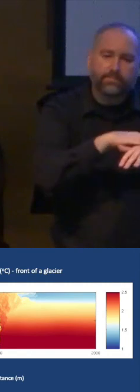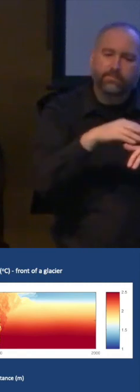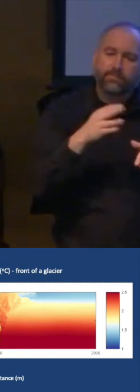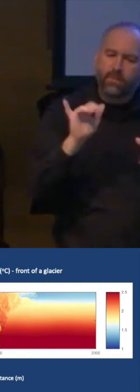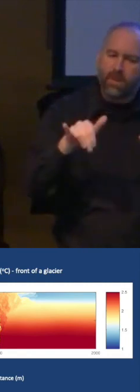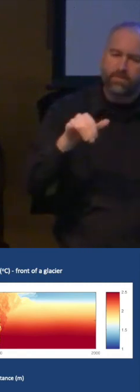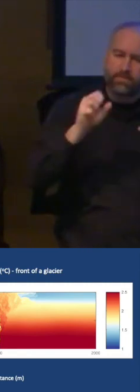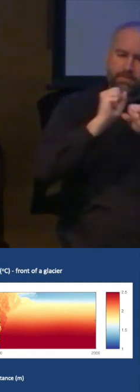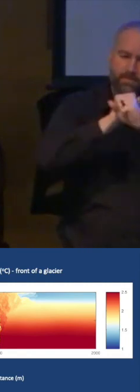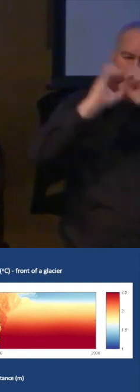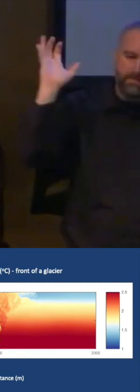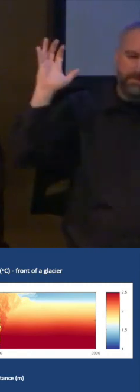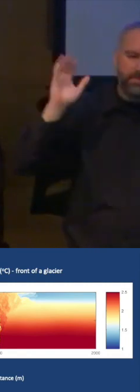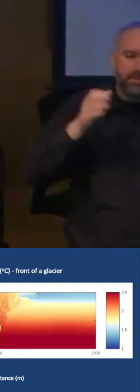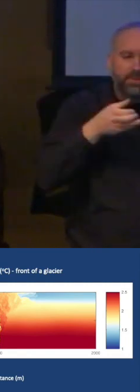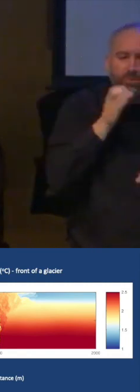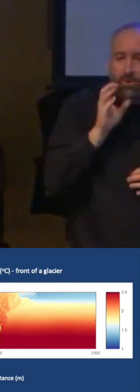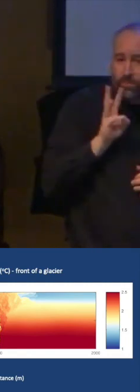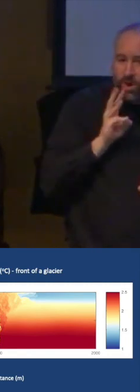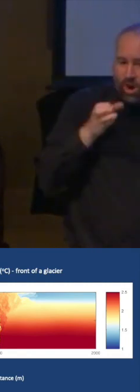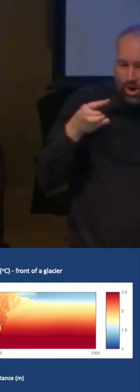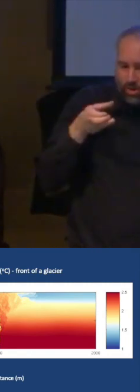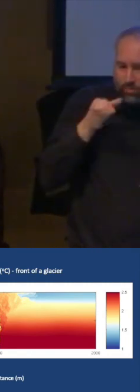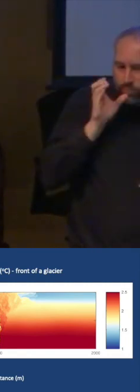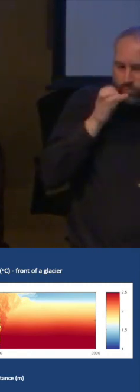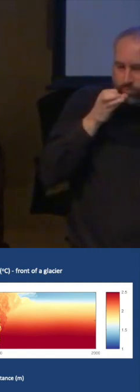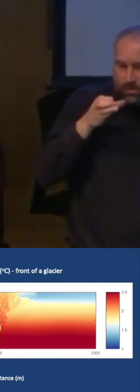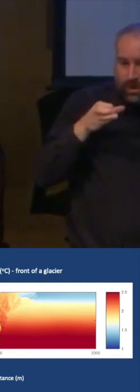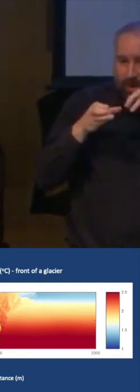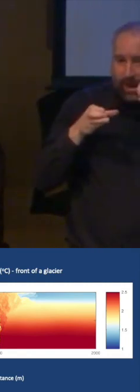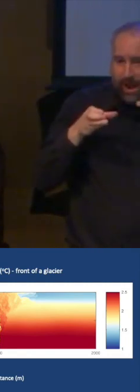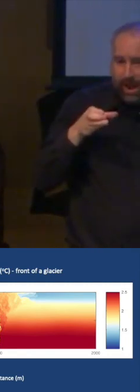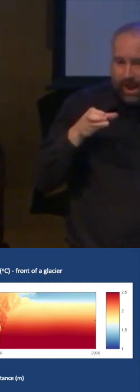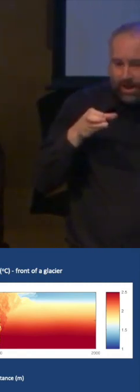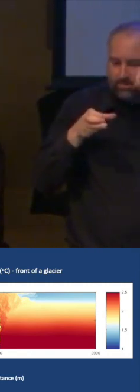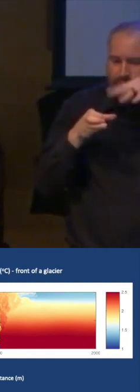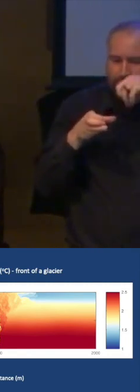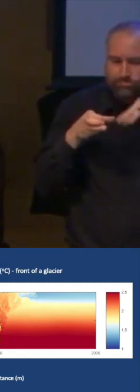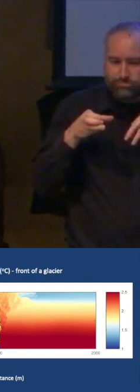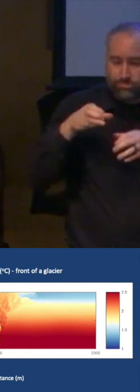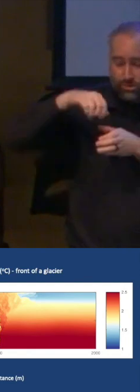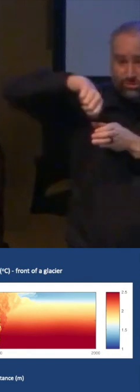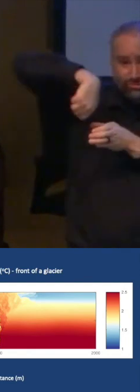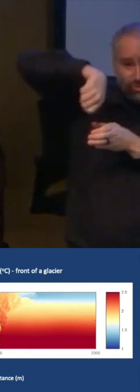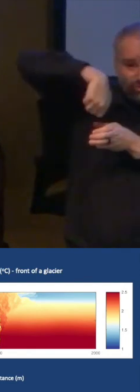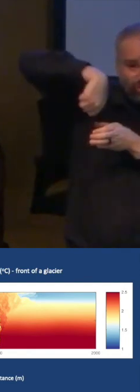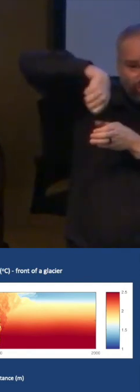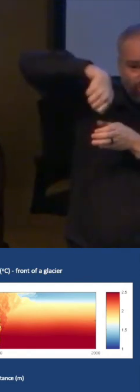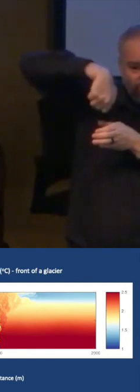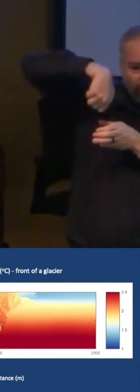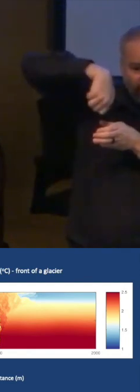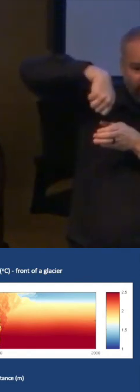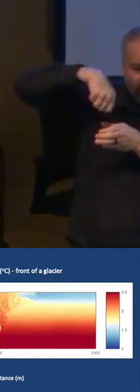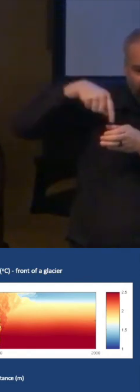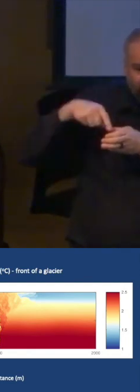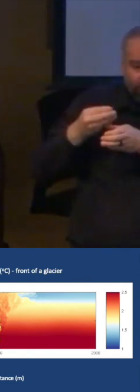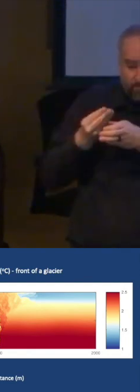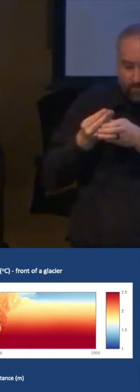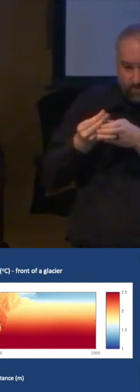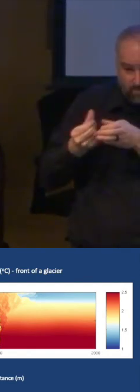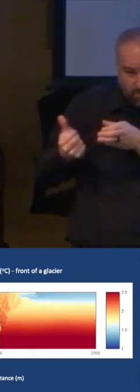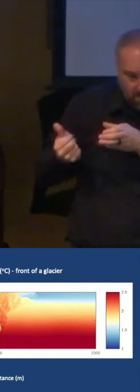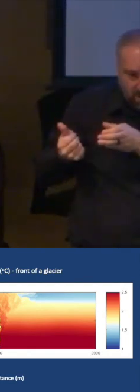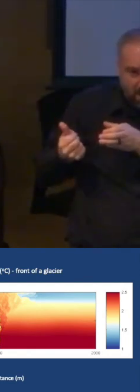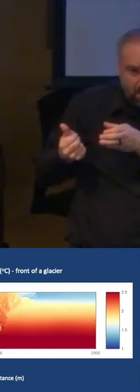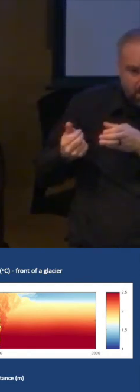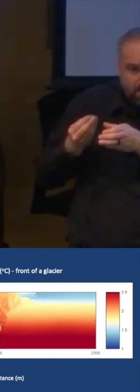leave it there, it will melt slowly. But if you put an ice cube in your drink and stir it, it will melt very fast. What you're